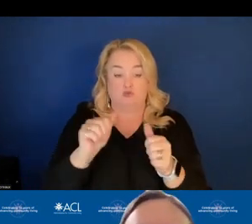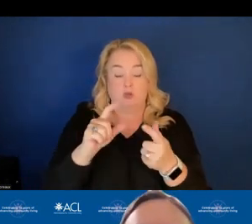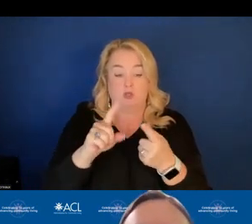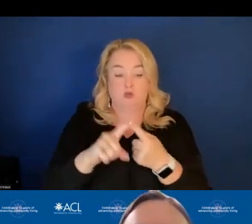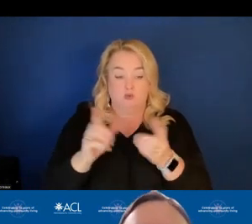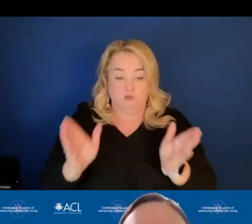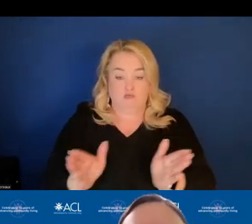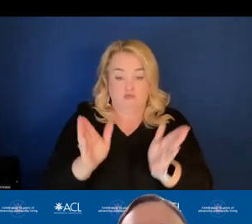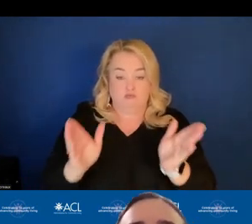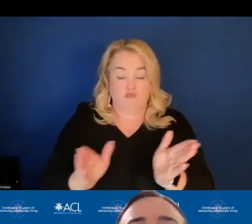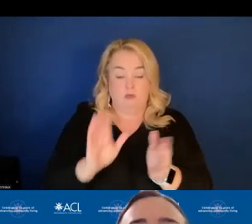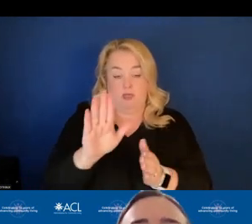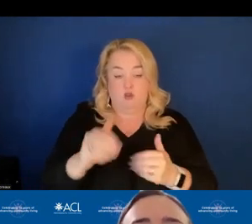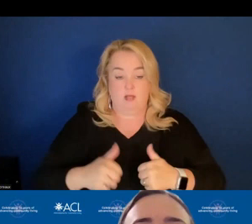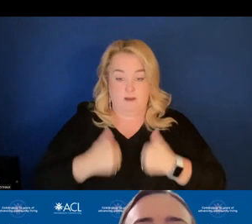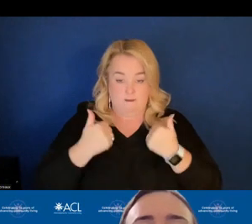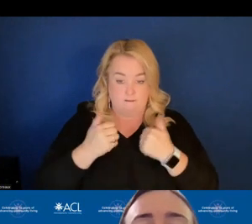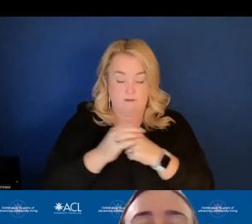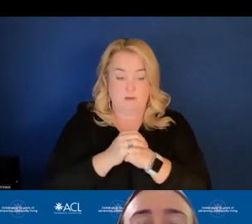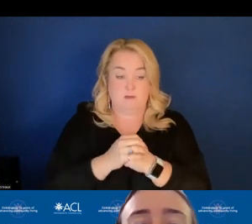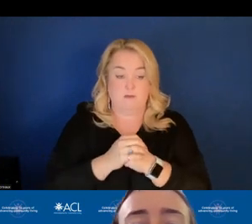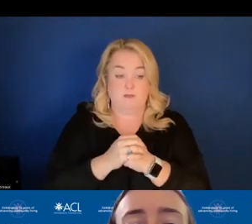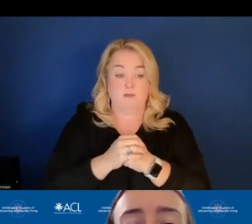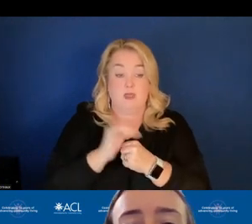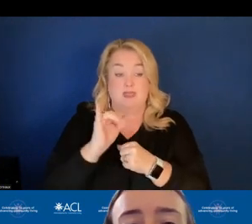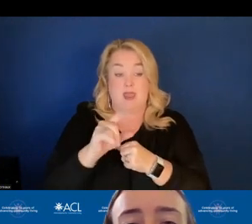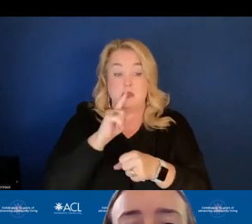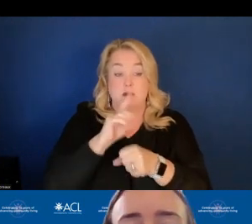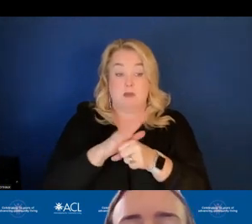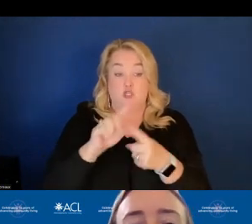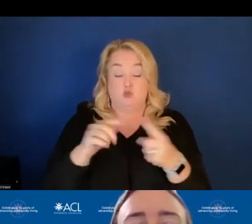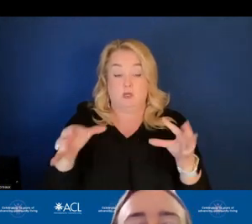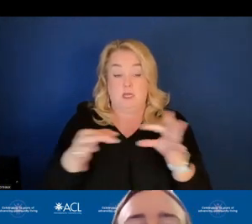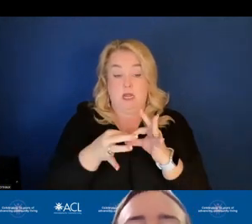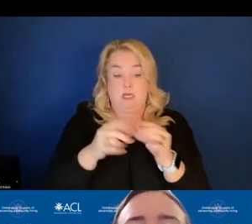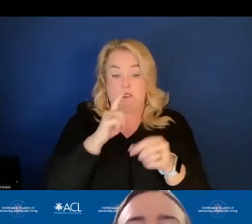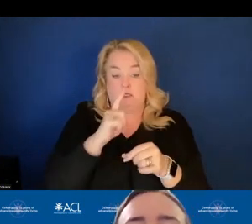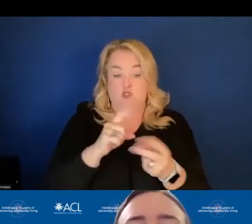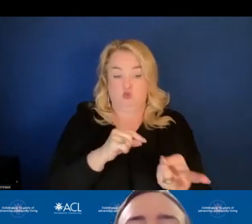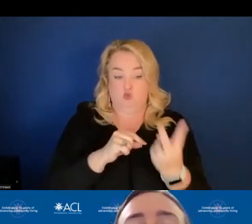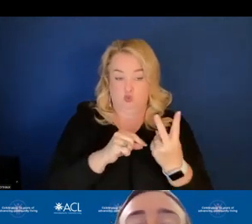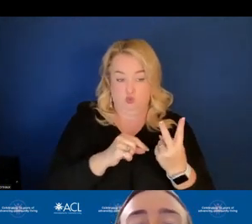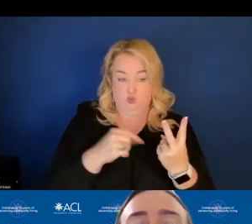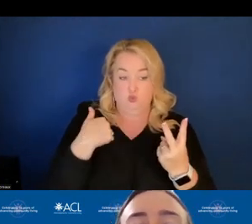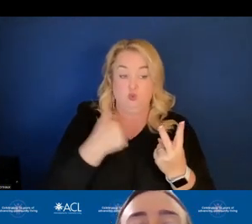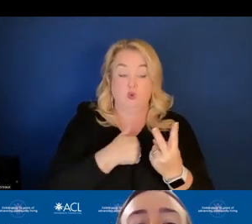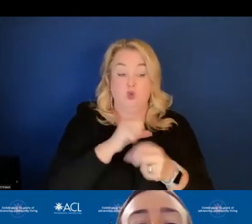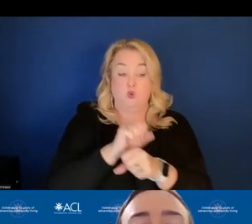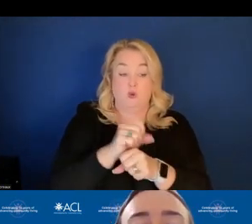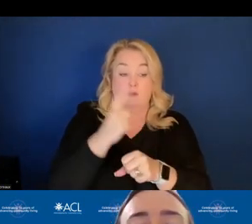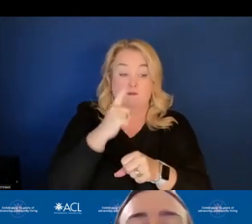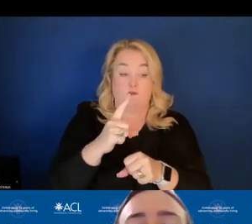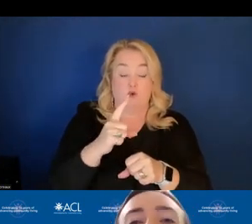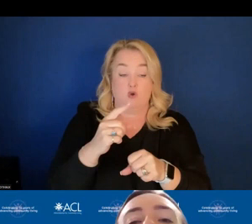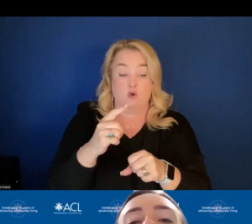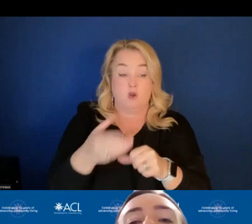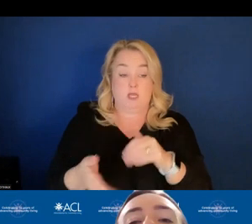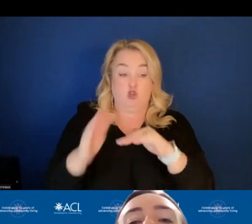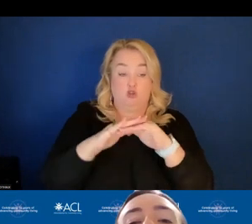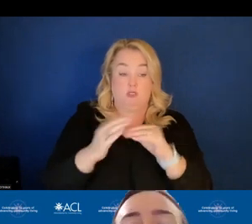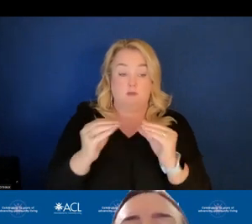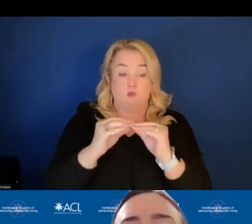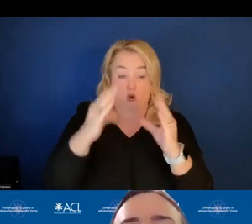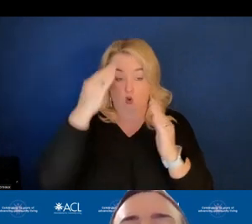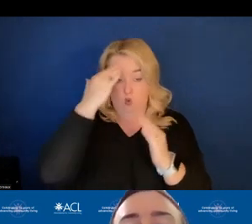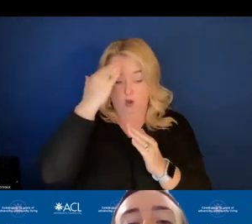living. Now, Commit to Connect has a twofold strategy. We work to increase the awareness and